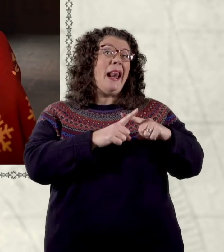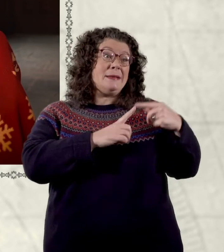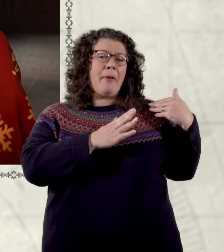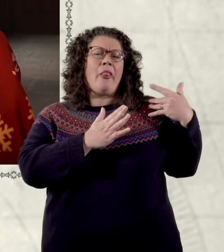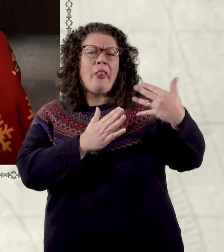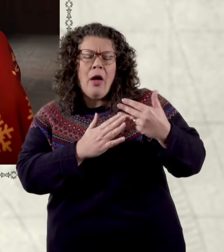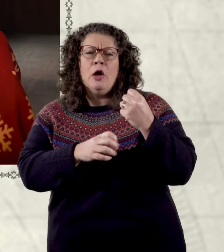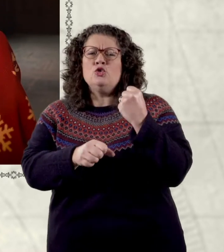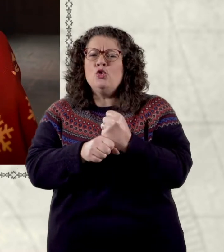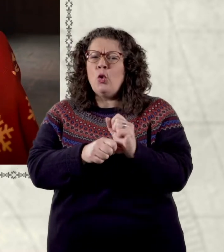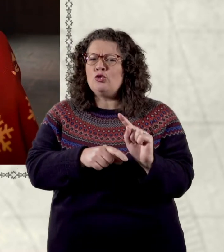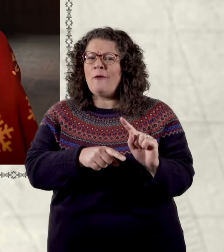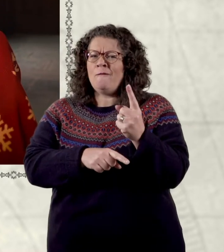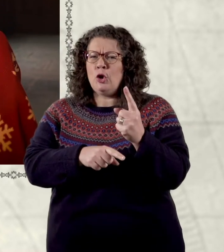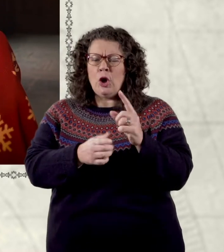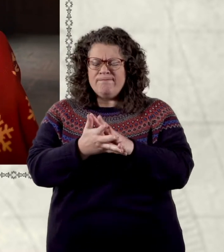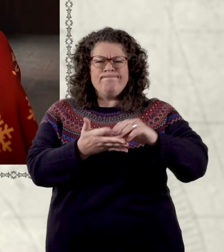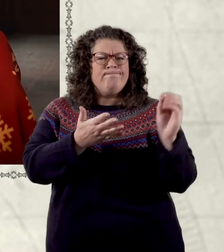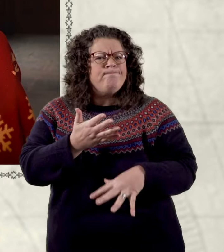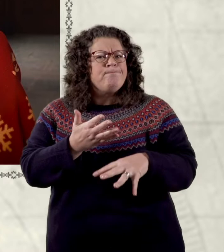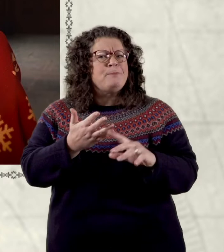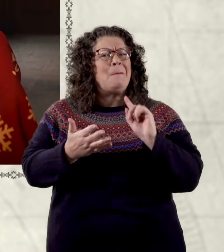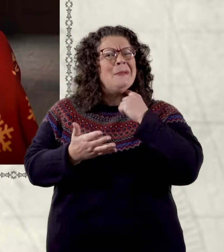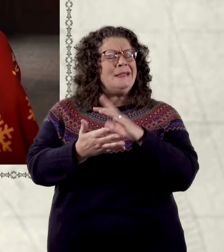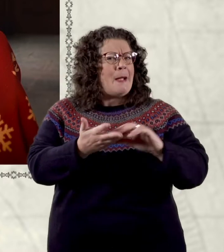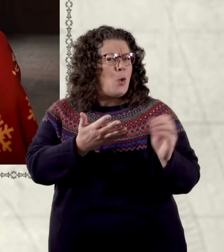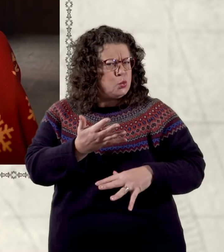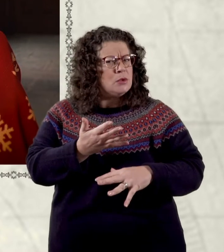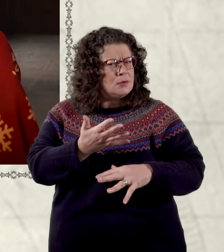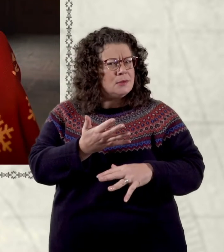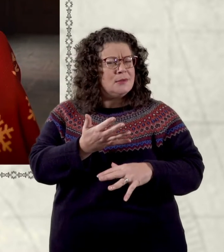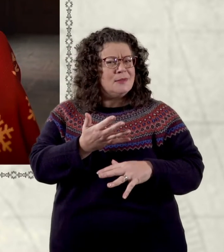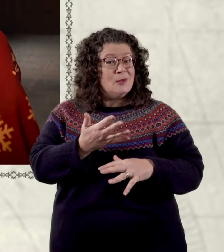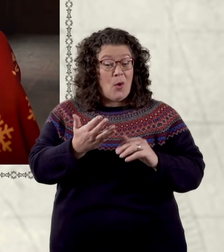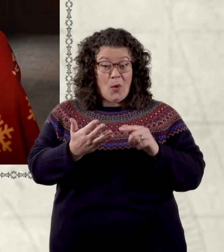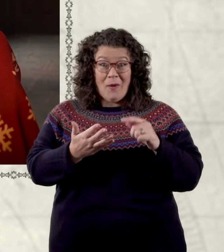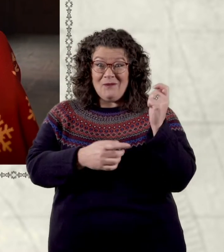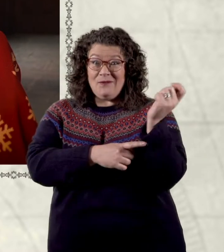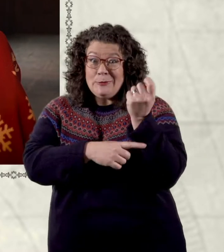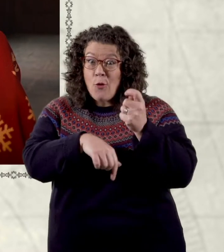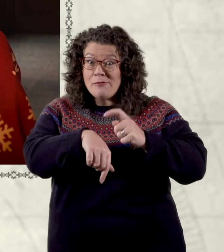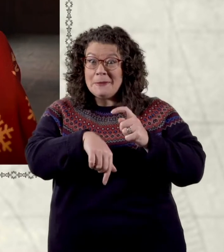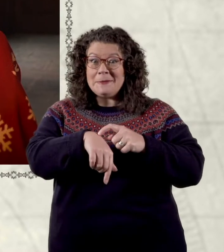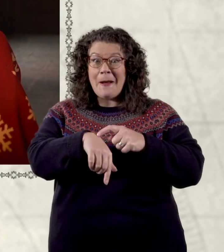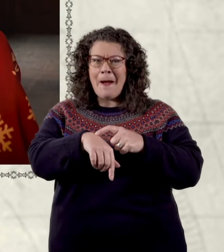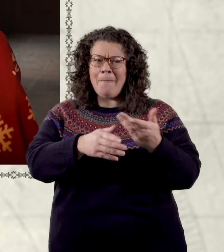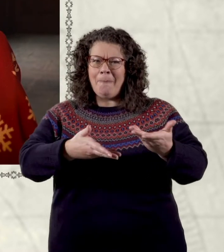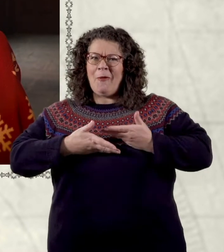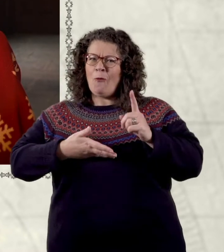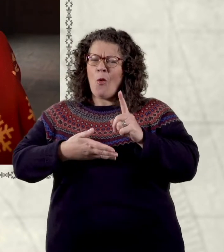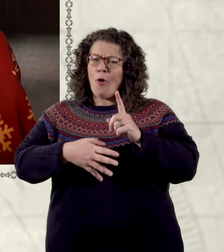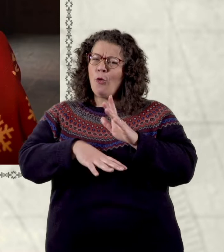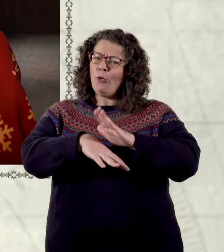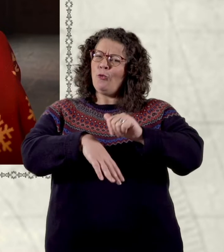I's time to take the meat out of it, and then the Victorians gave us the Christmas pudding as we more or less know